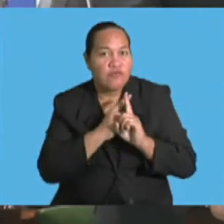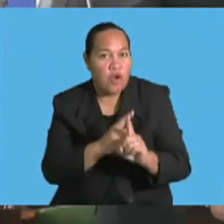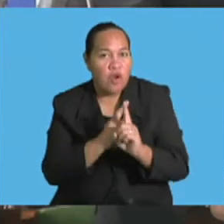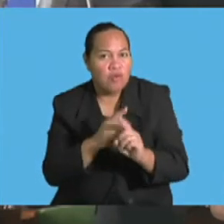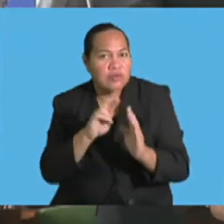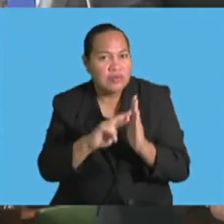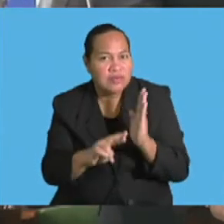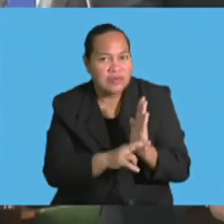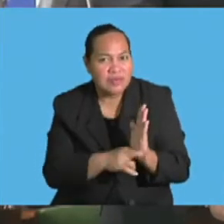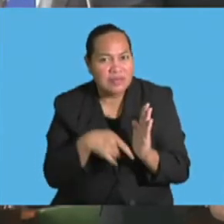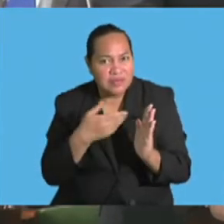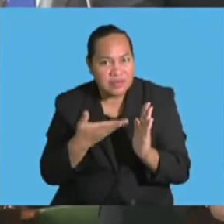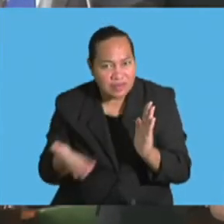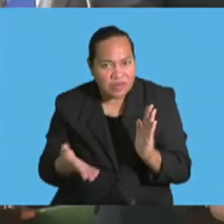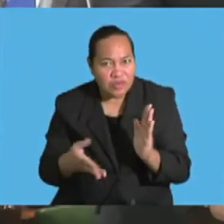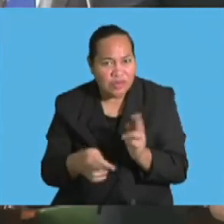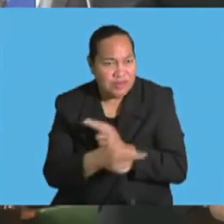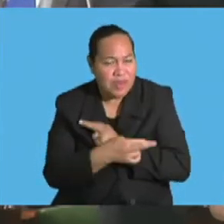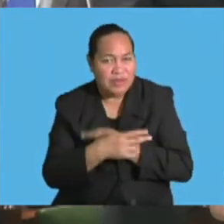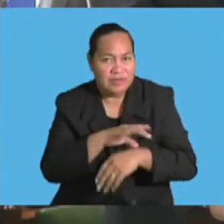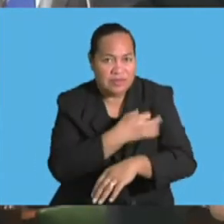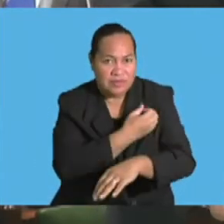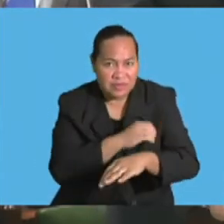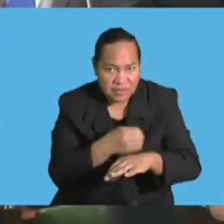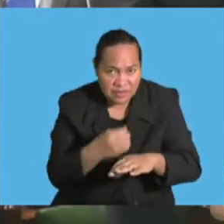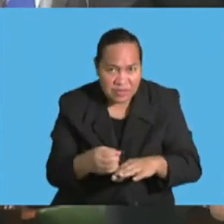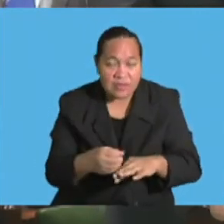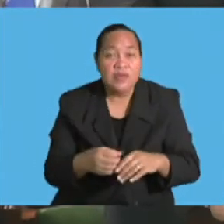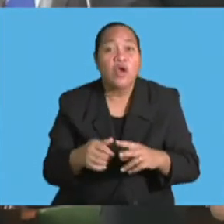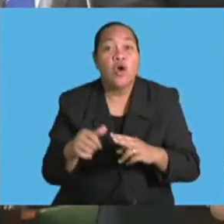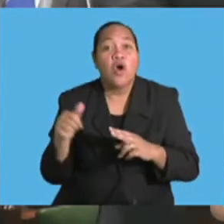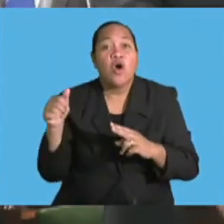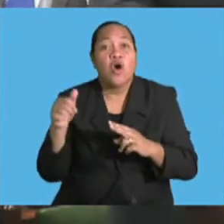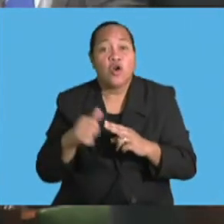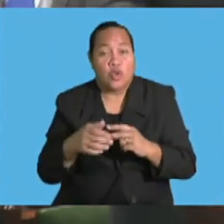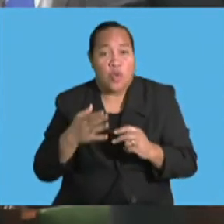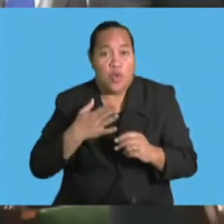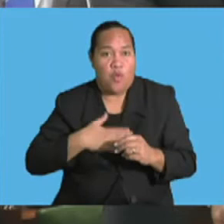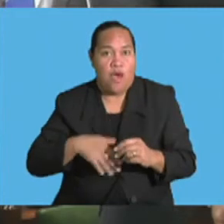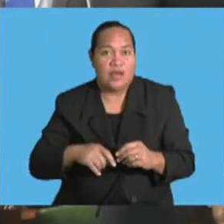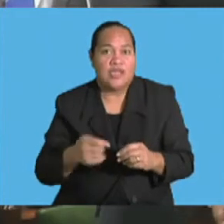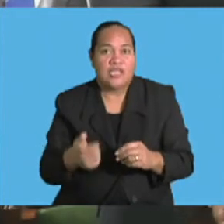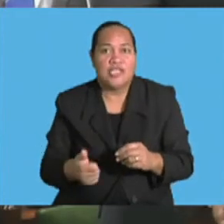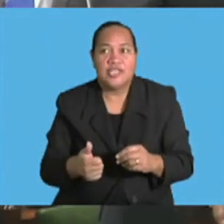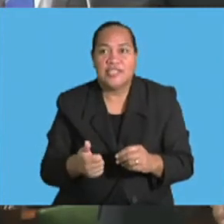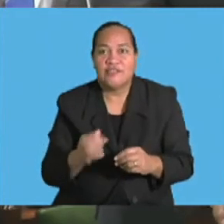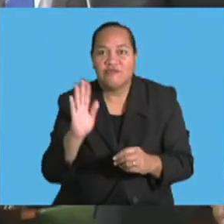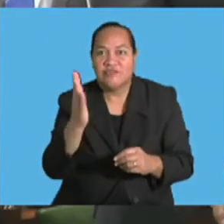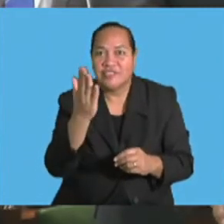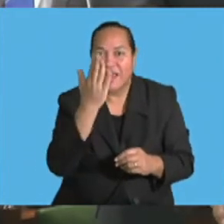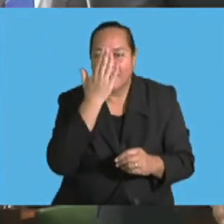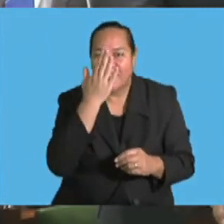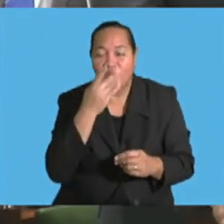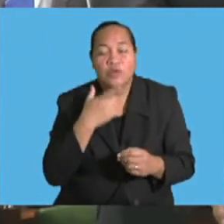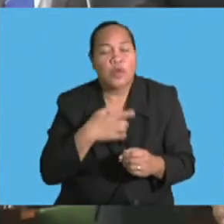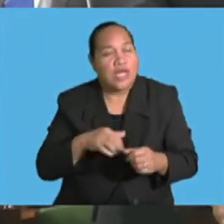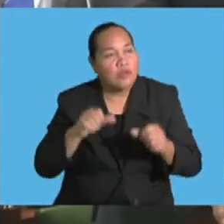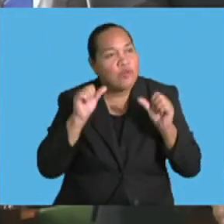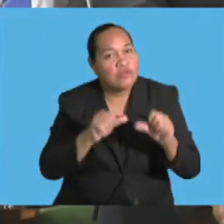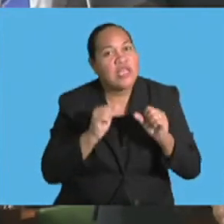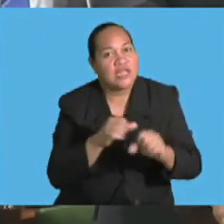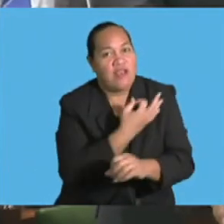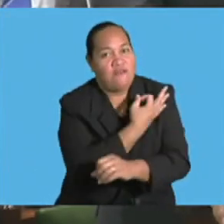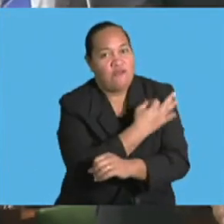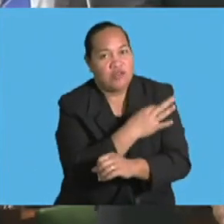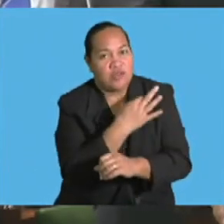We are exploring with the Green Climate Fund opportunities to secure early results-based payments for protecting our forests under the GCF's